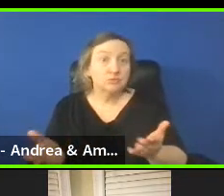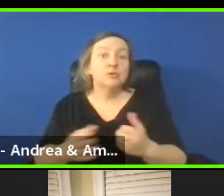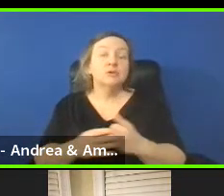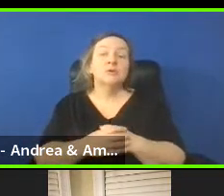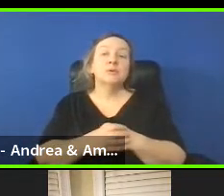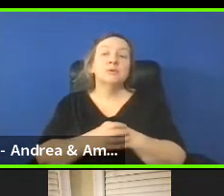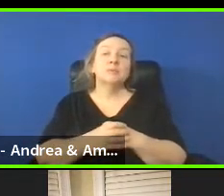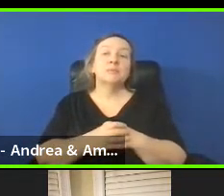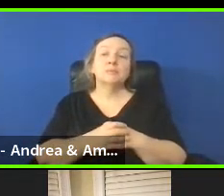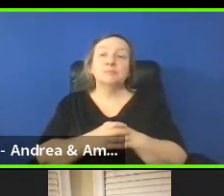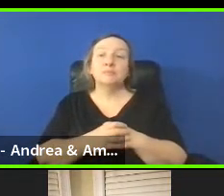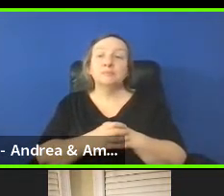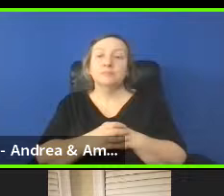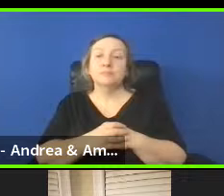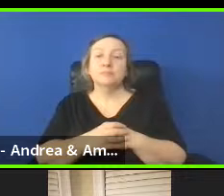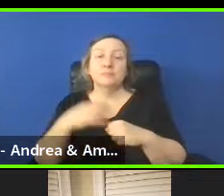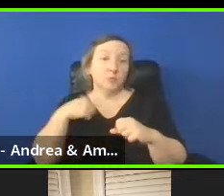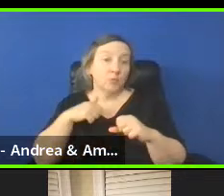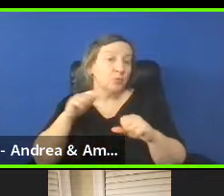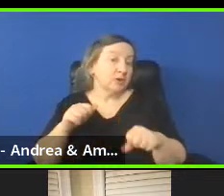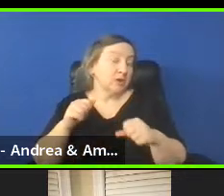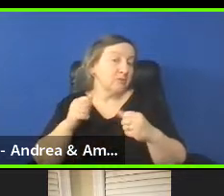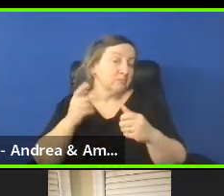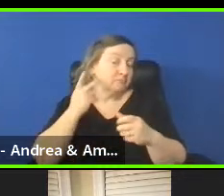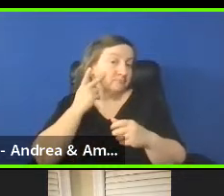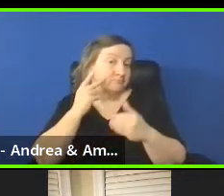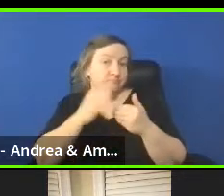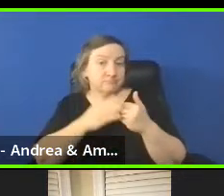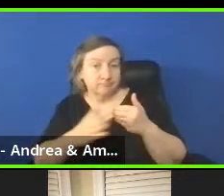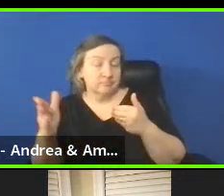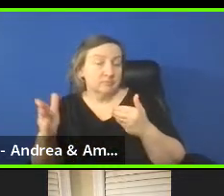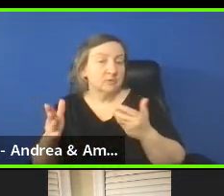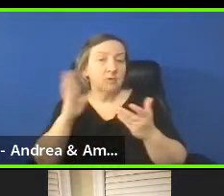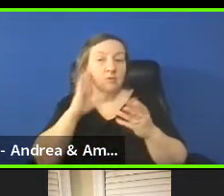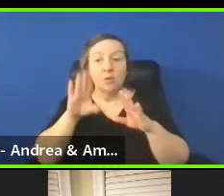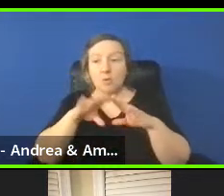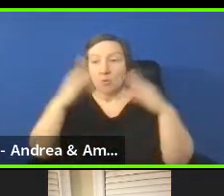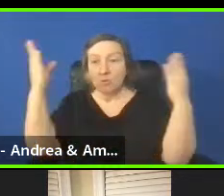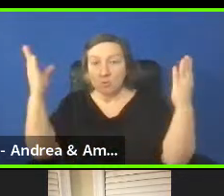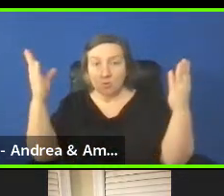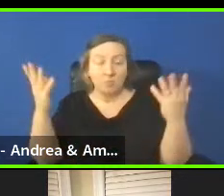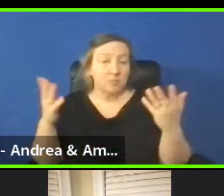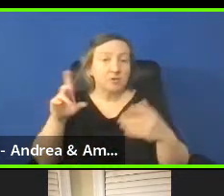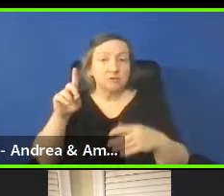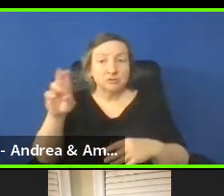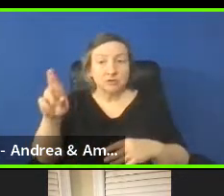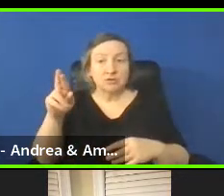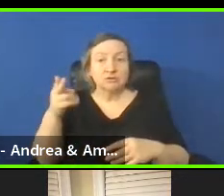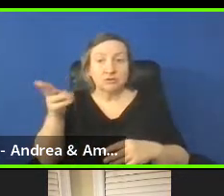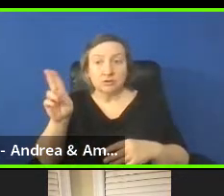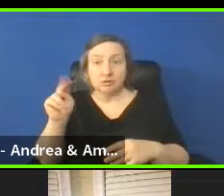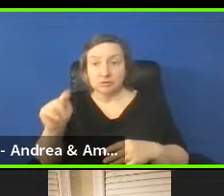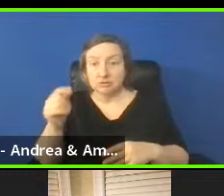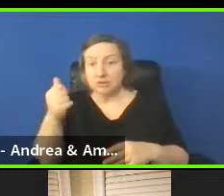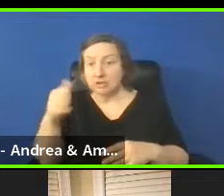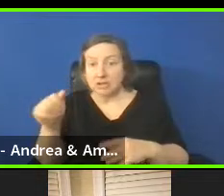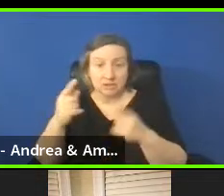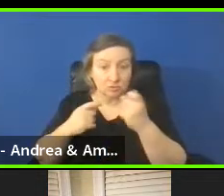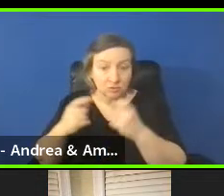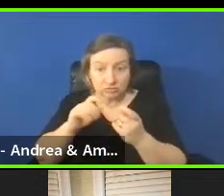and we can go from there. So I will open it up, Dr. Hunt, for any questions